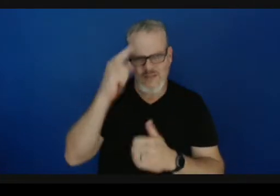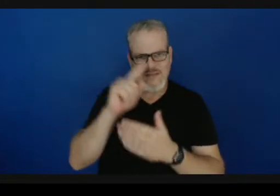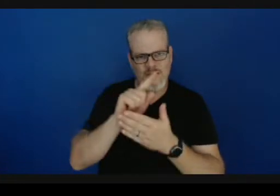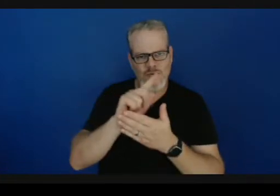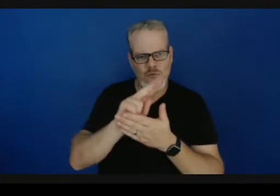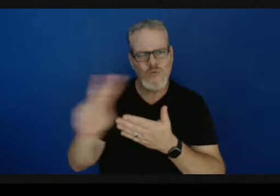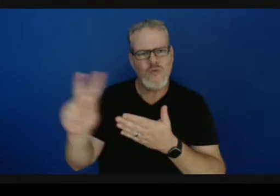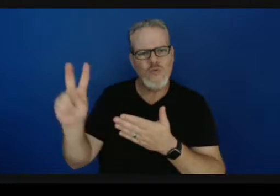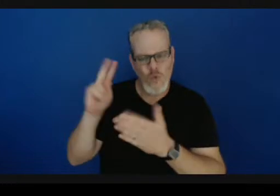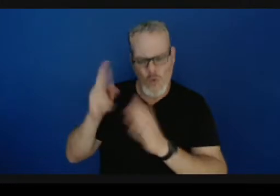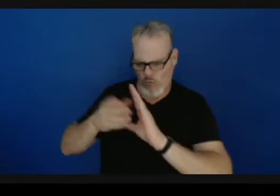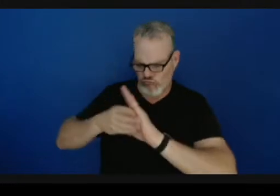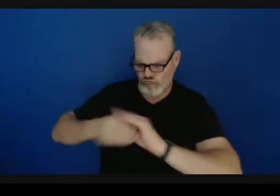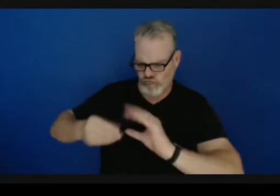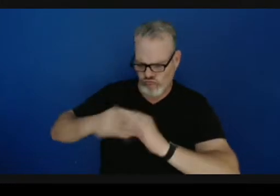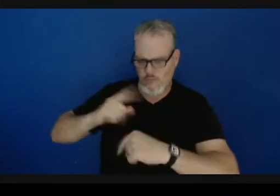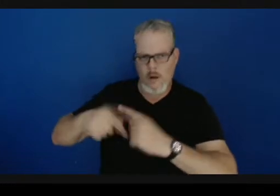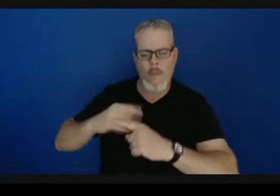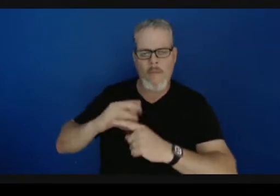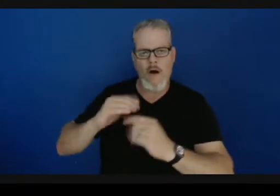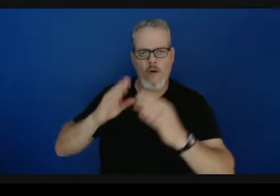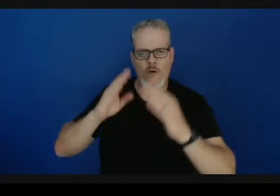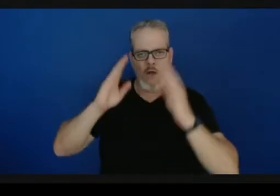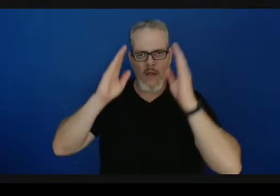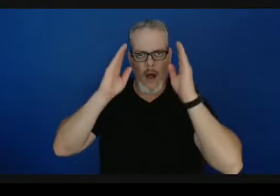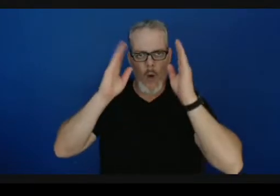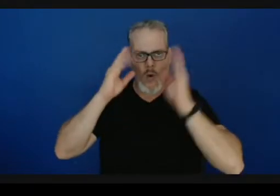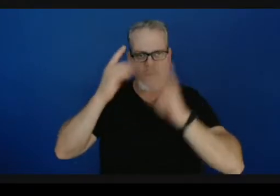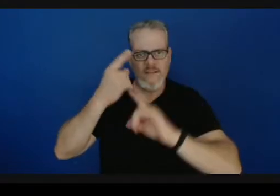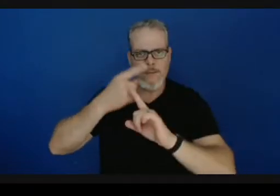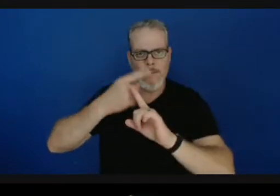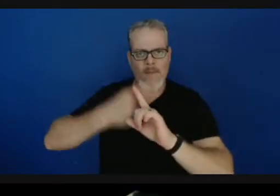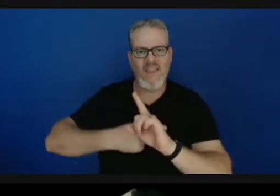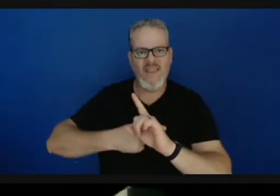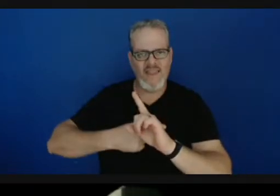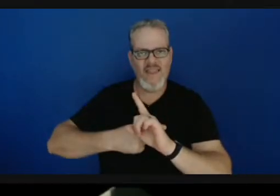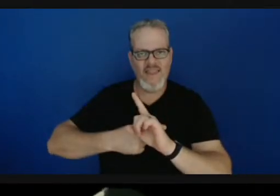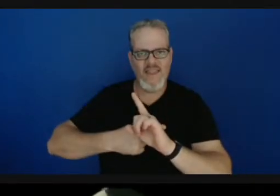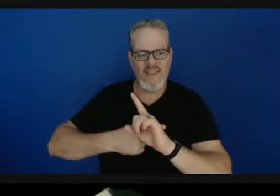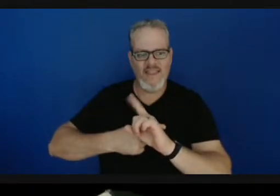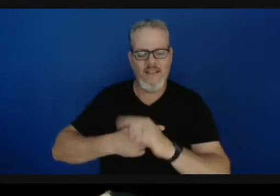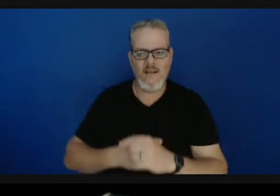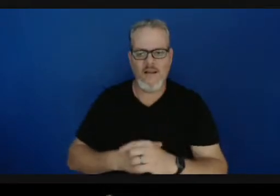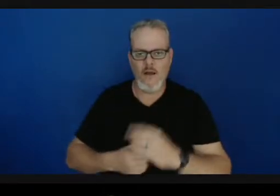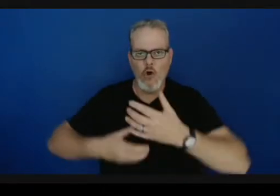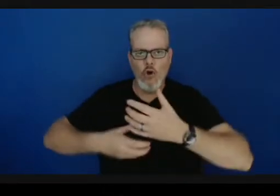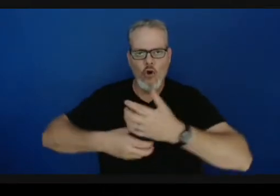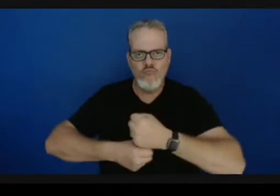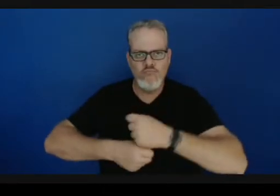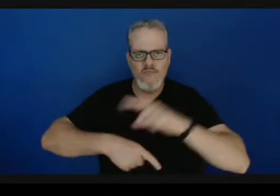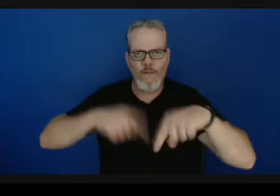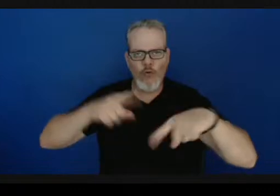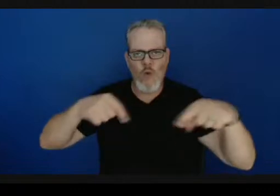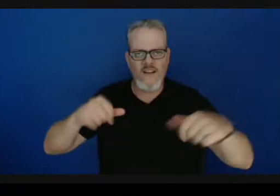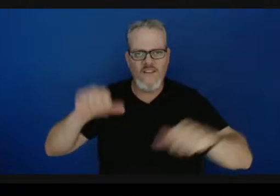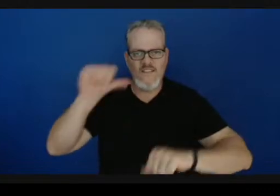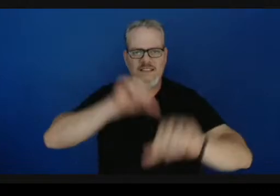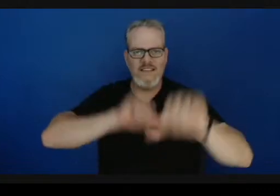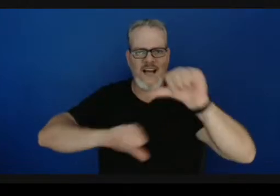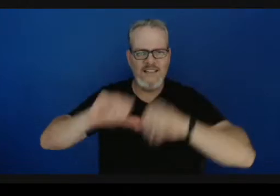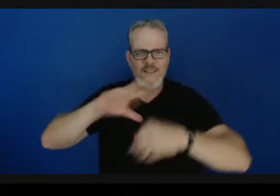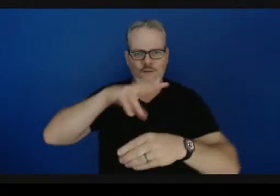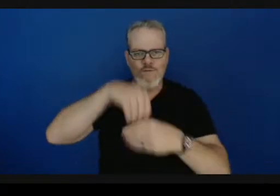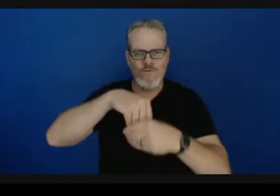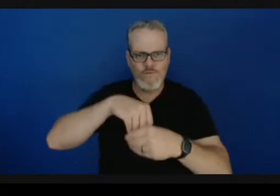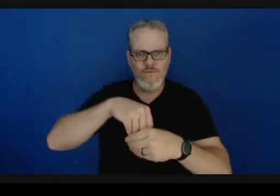presentation from Volcano Awareness Month by Frank Truesdell and Ingrid Johansson that summarized a lot of the science that comes into that. So we'll